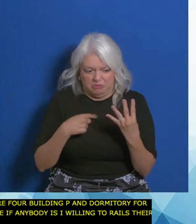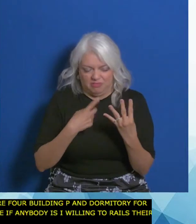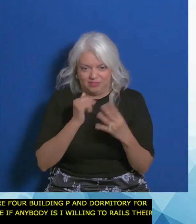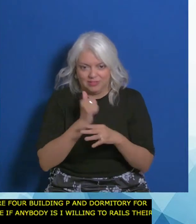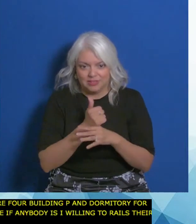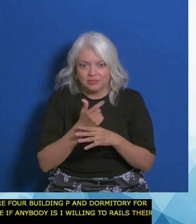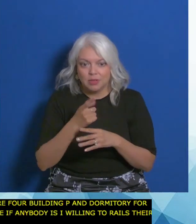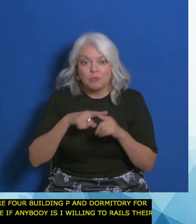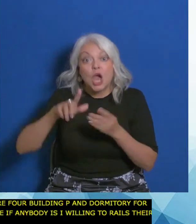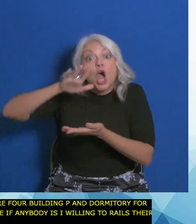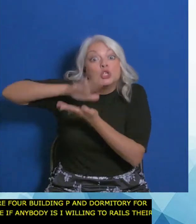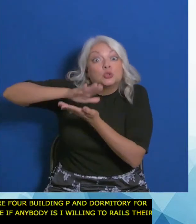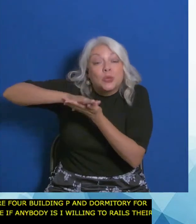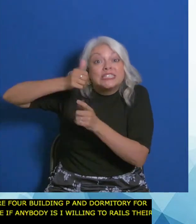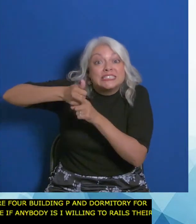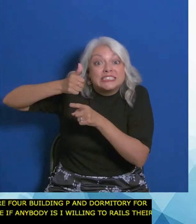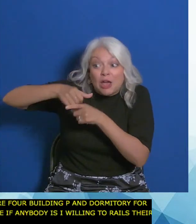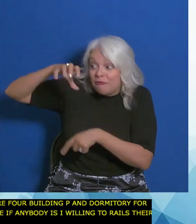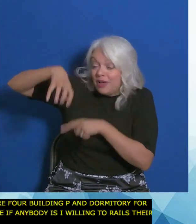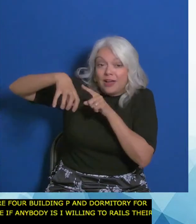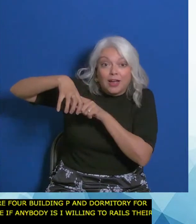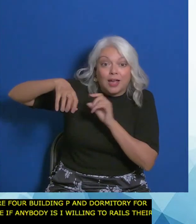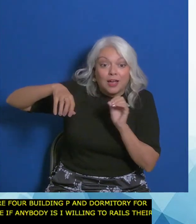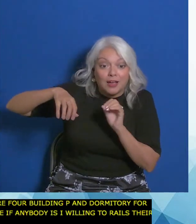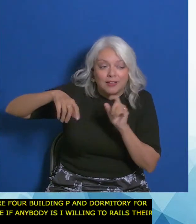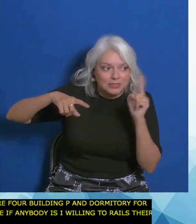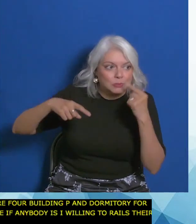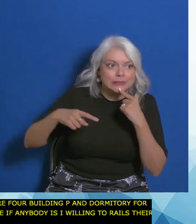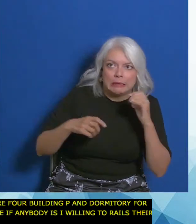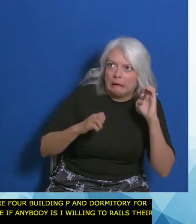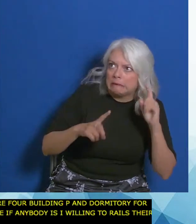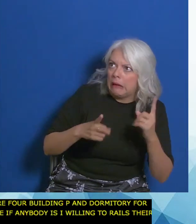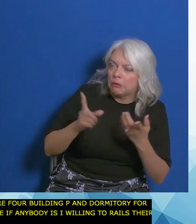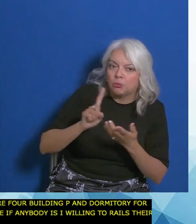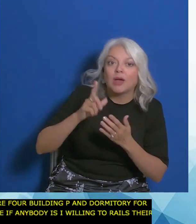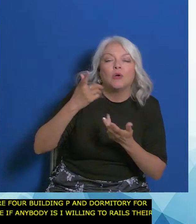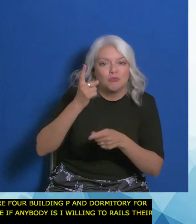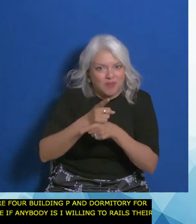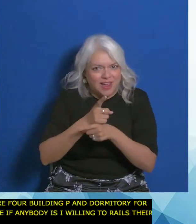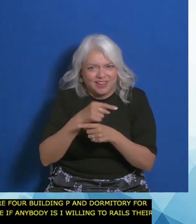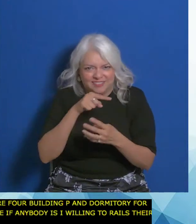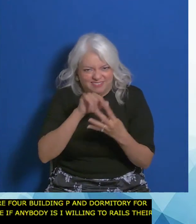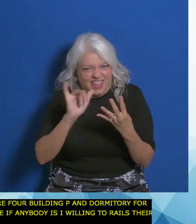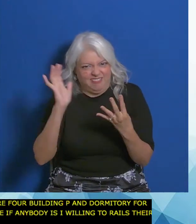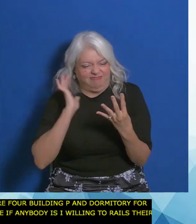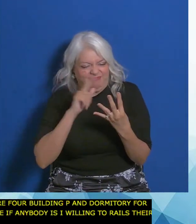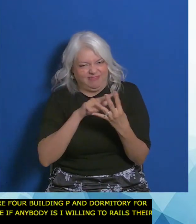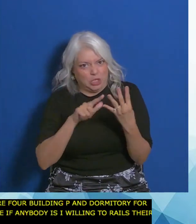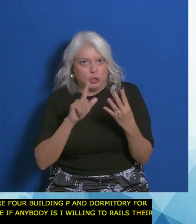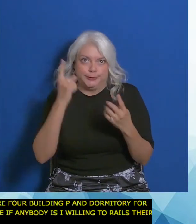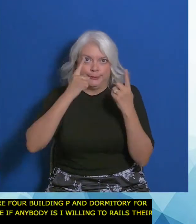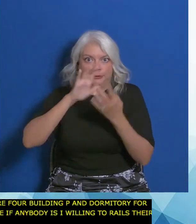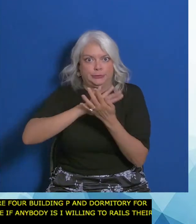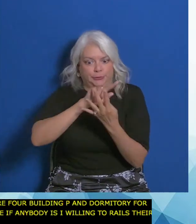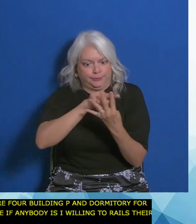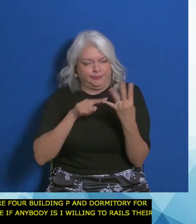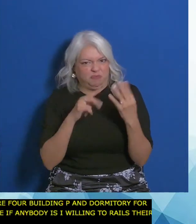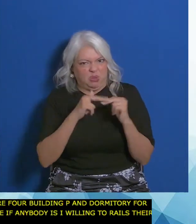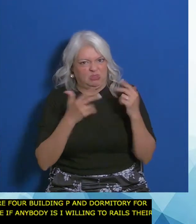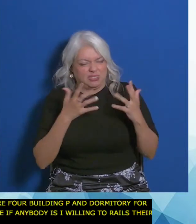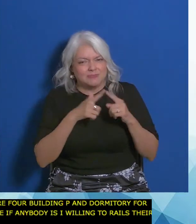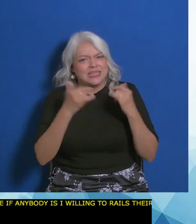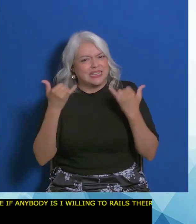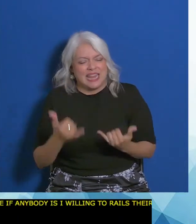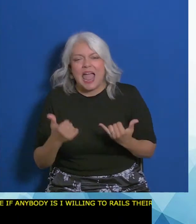A school. Education? So we don't want to repeat the mistakes of the past. So we will be going over the